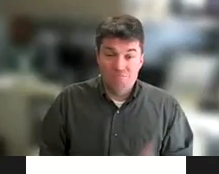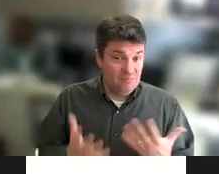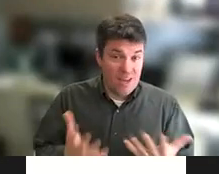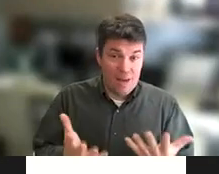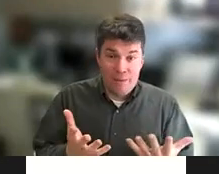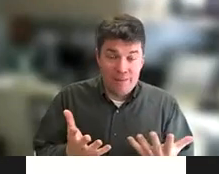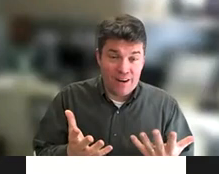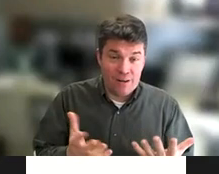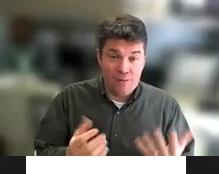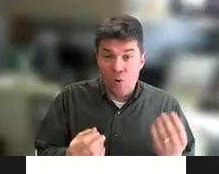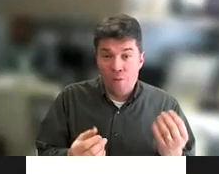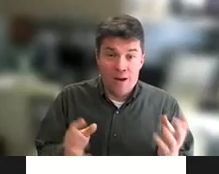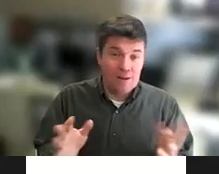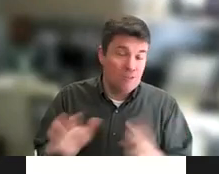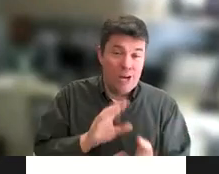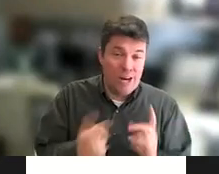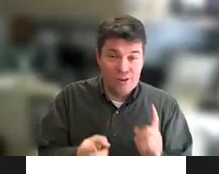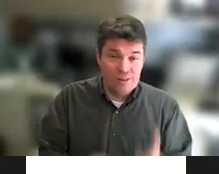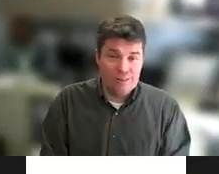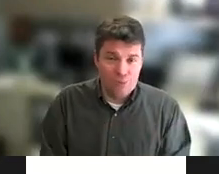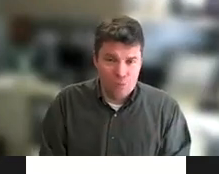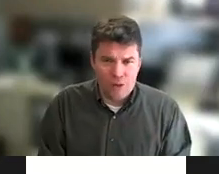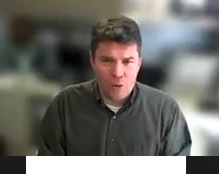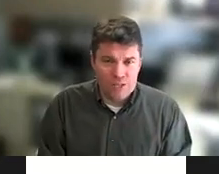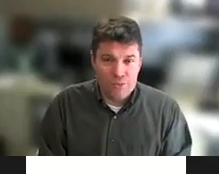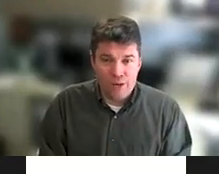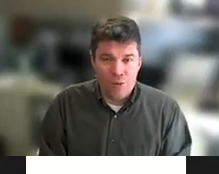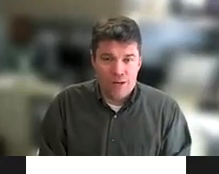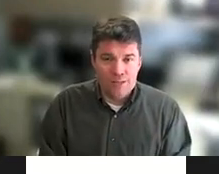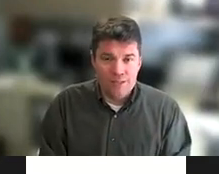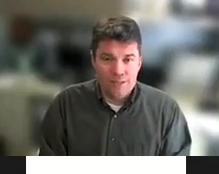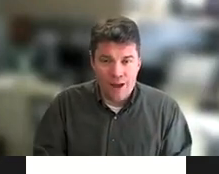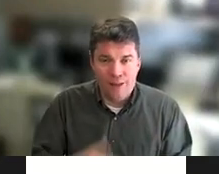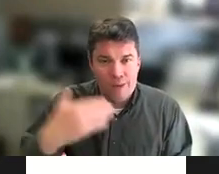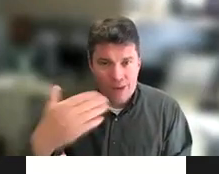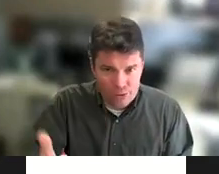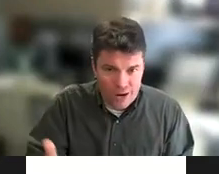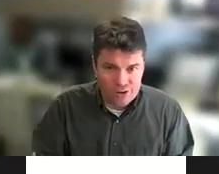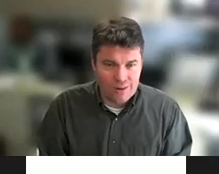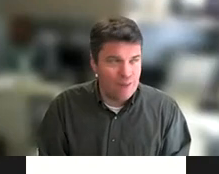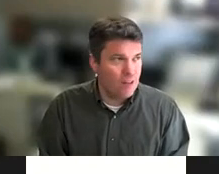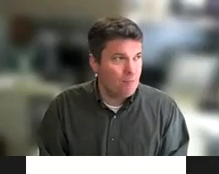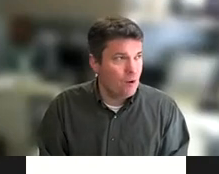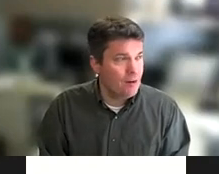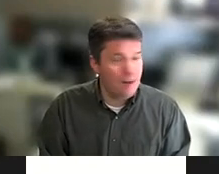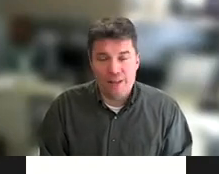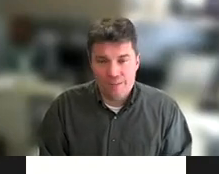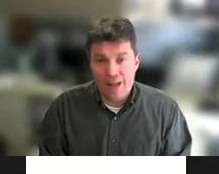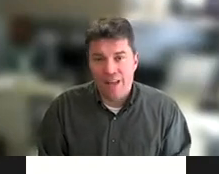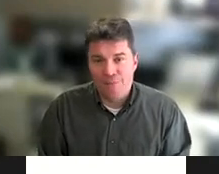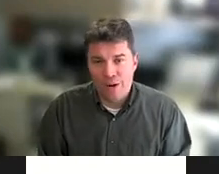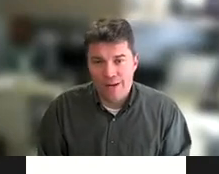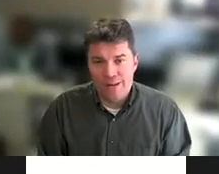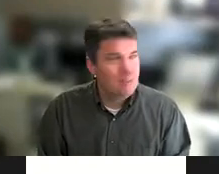so that may be effective, or it may change what the question really was, and so there has to be a correction after that point.